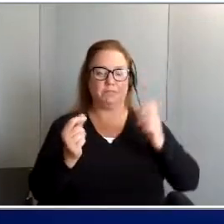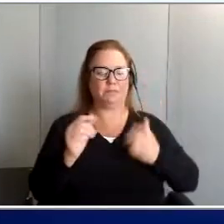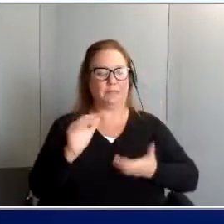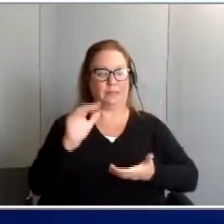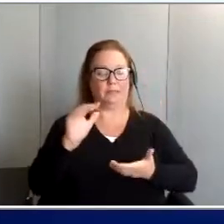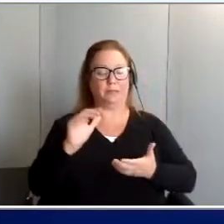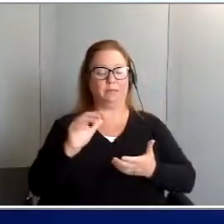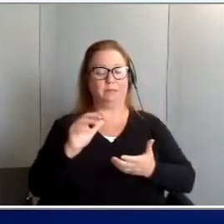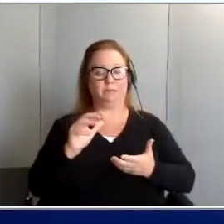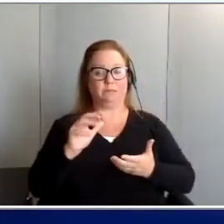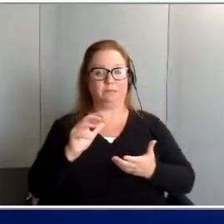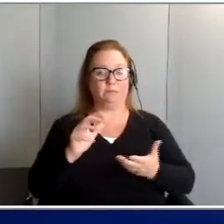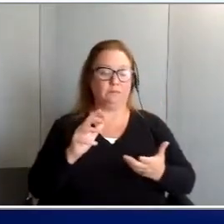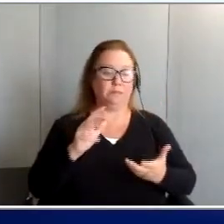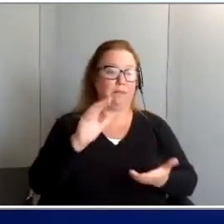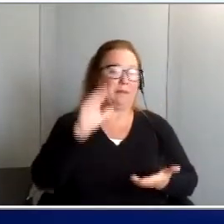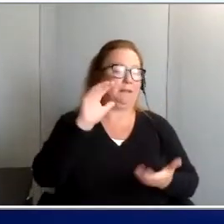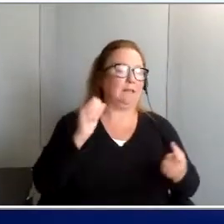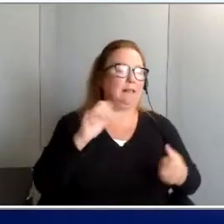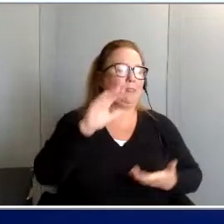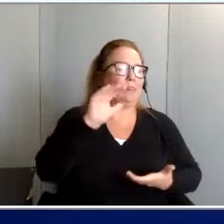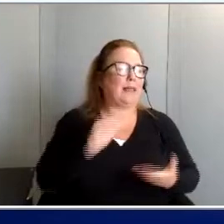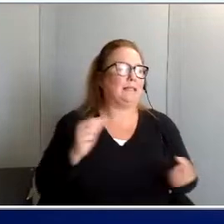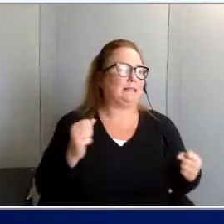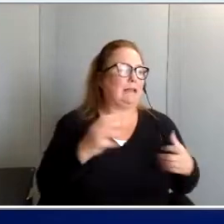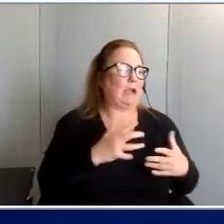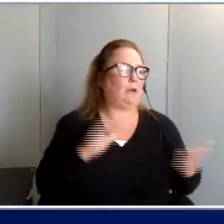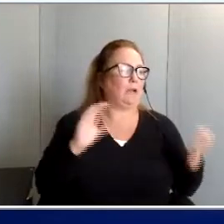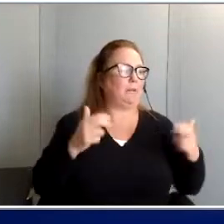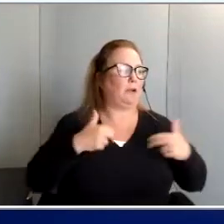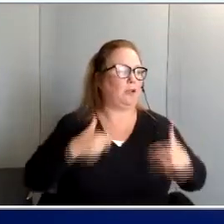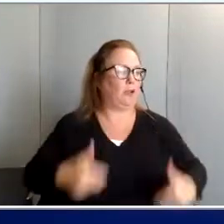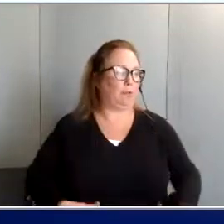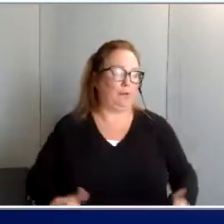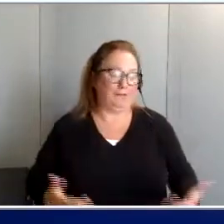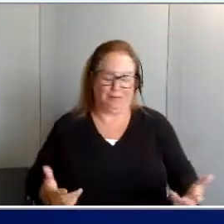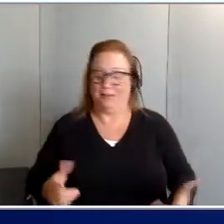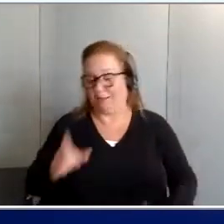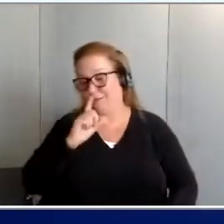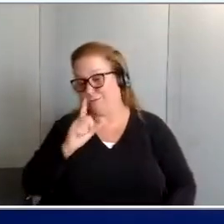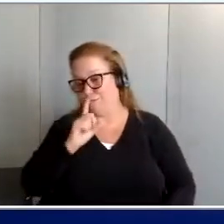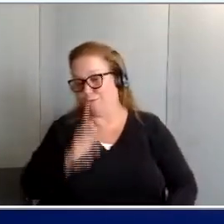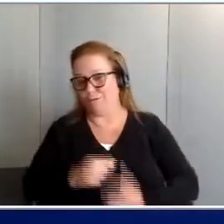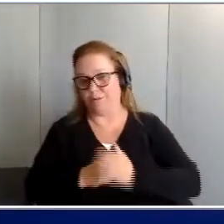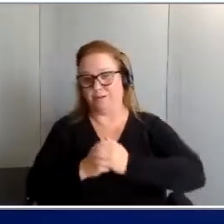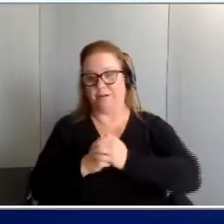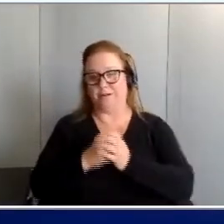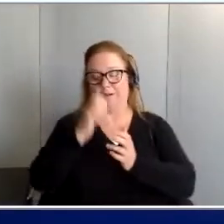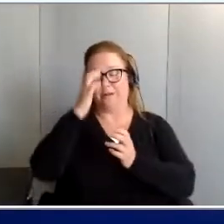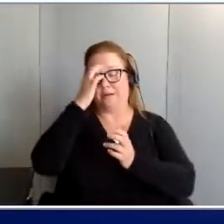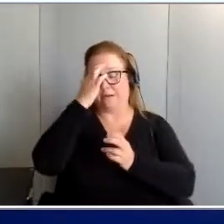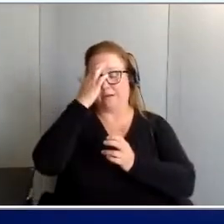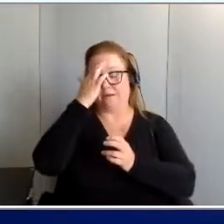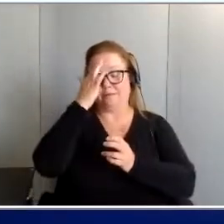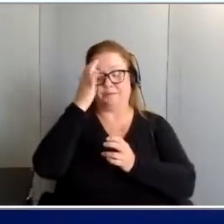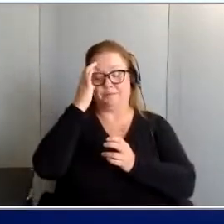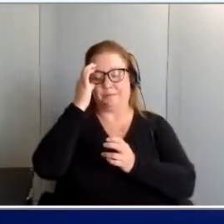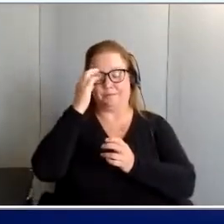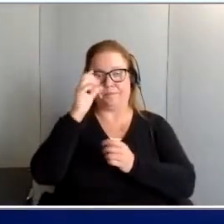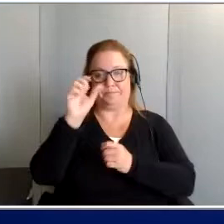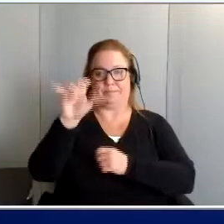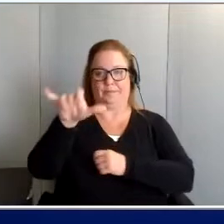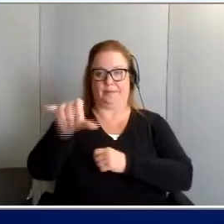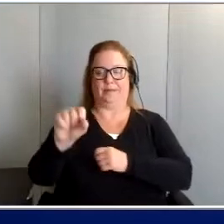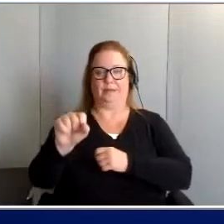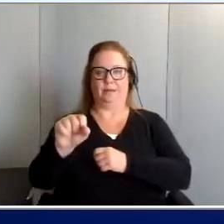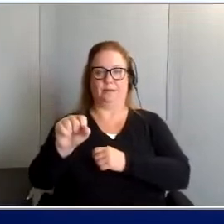than maybe a human, and so Isn't that the truth? yeah, so I think that definitely aids in an